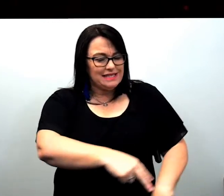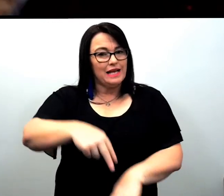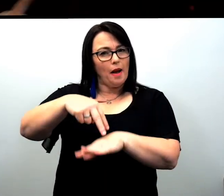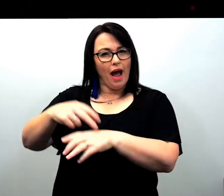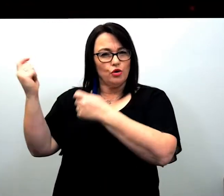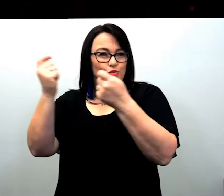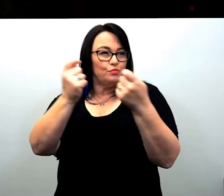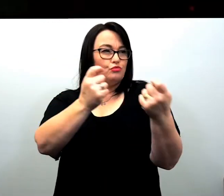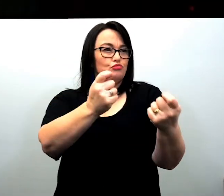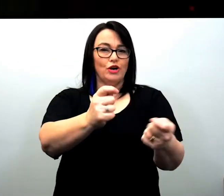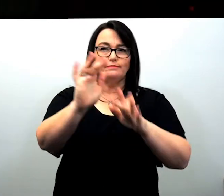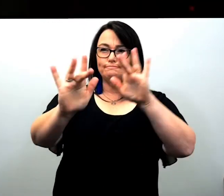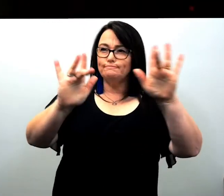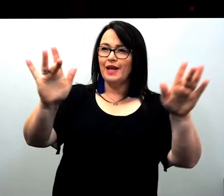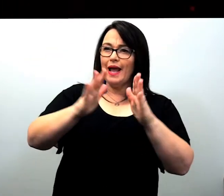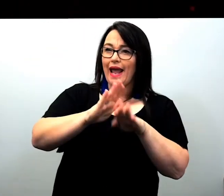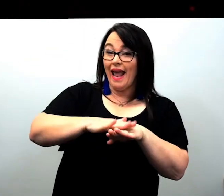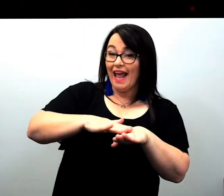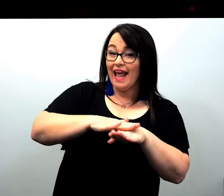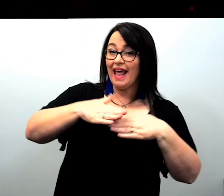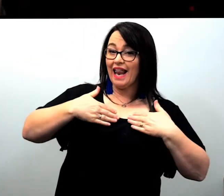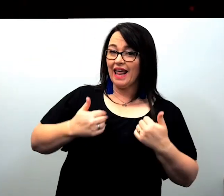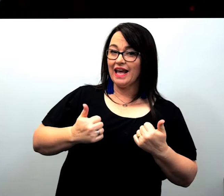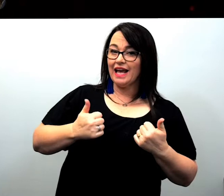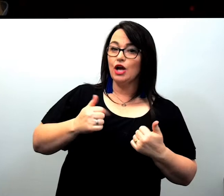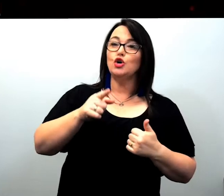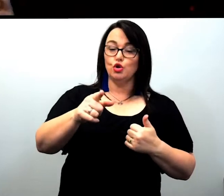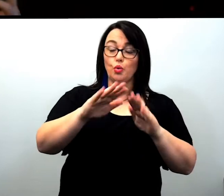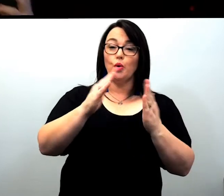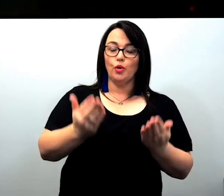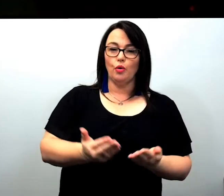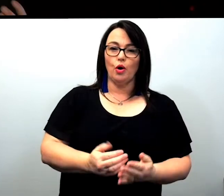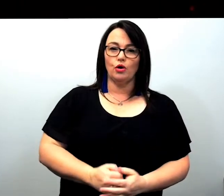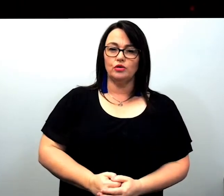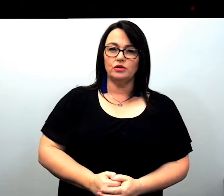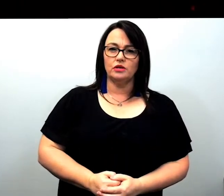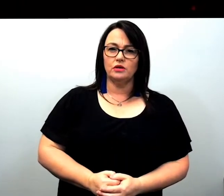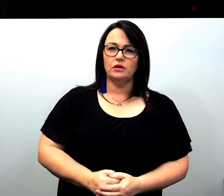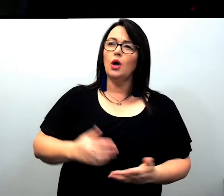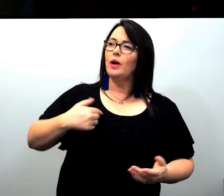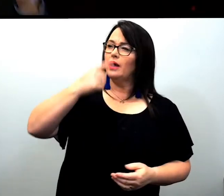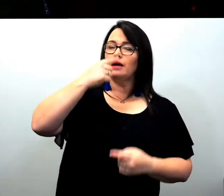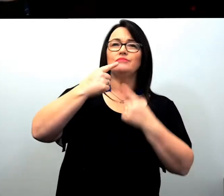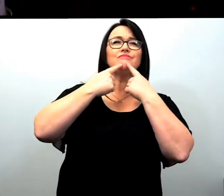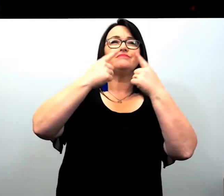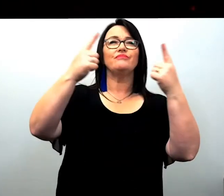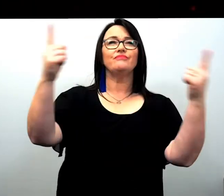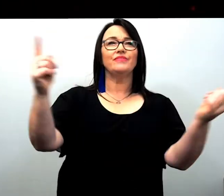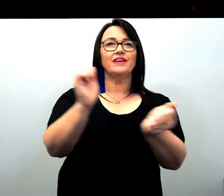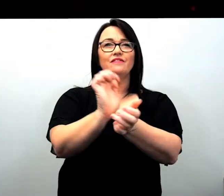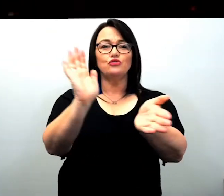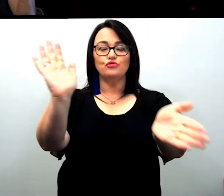to bring healing to the world. The anointing is for proclaiming liberty. It's time to